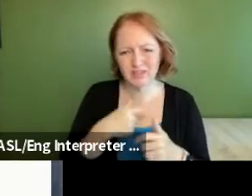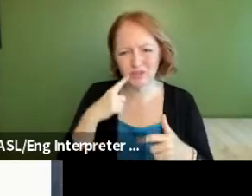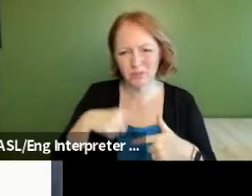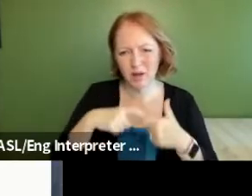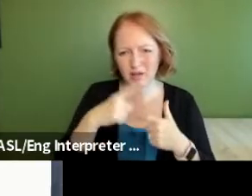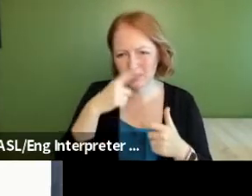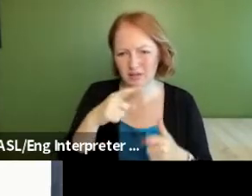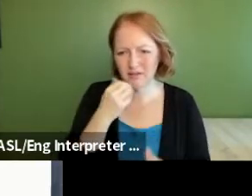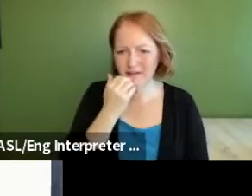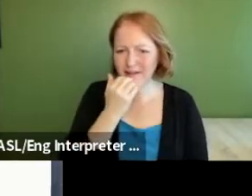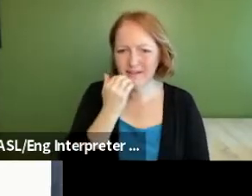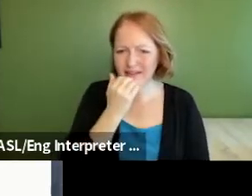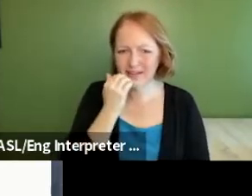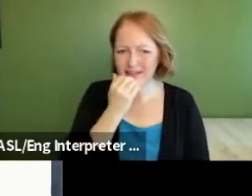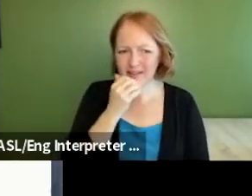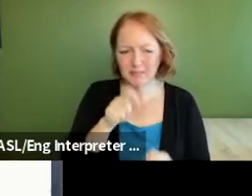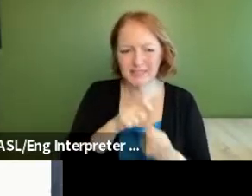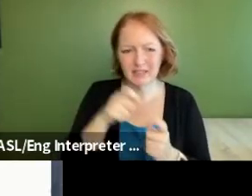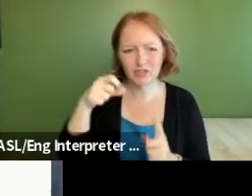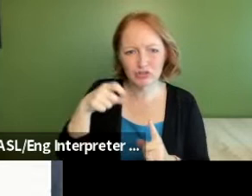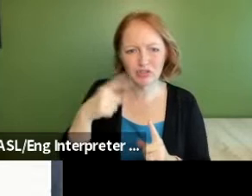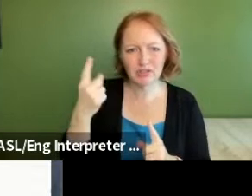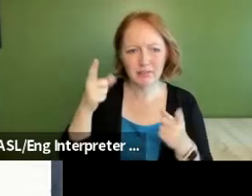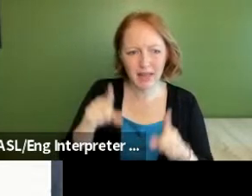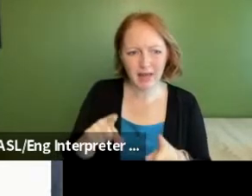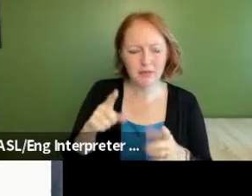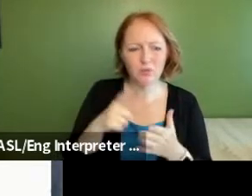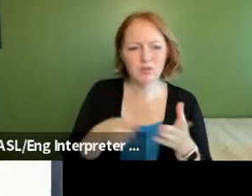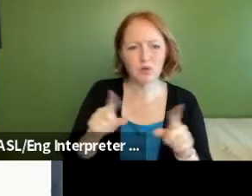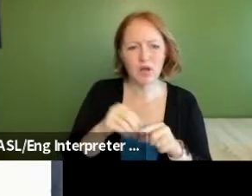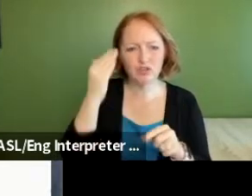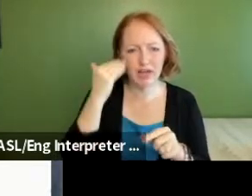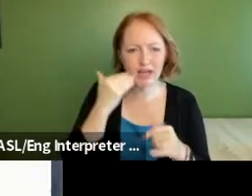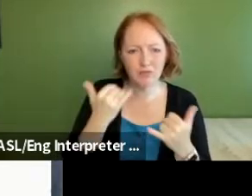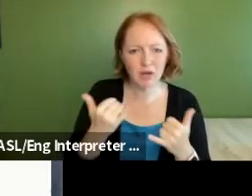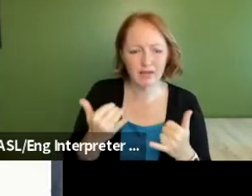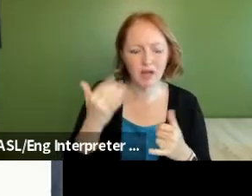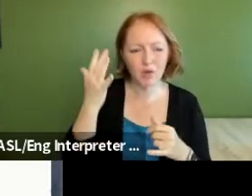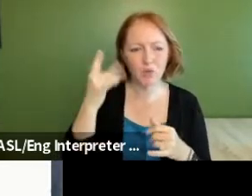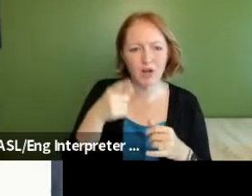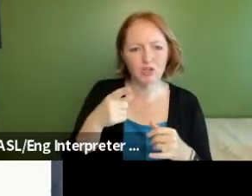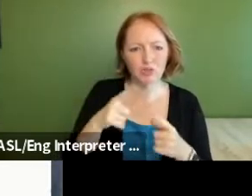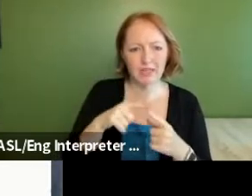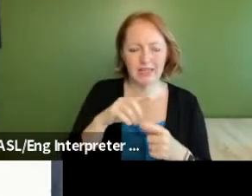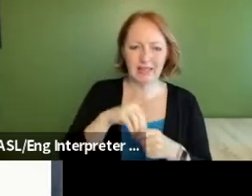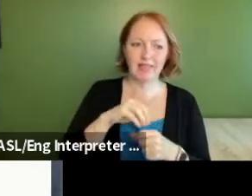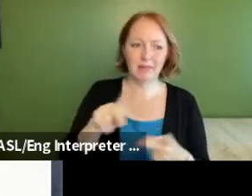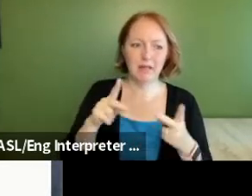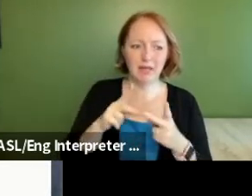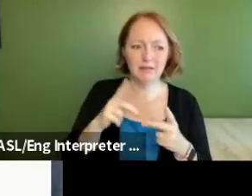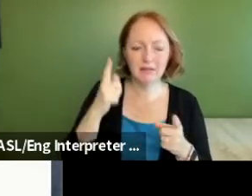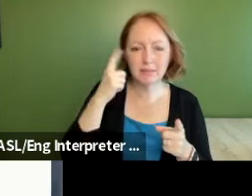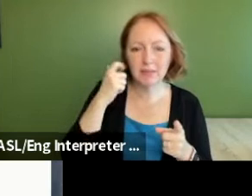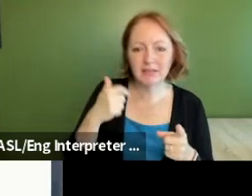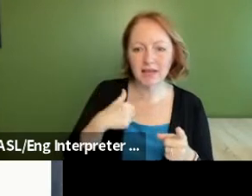second? Was there a particular trigger, something that happened? What's going on in your head at this moment? Why are you getting in that place? Oh, because